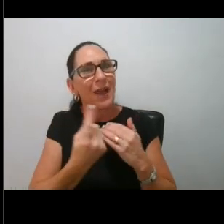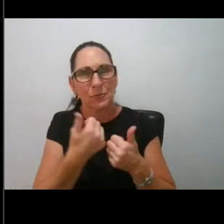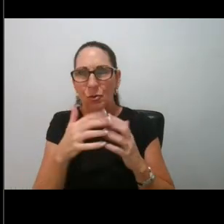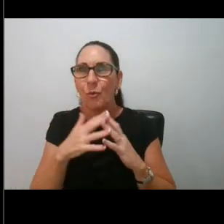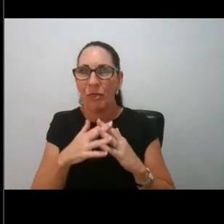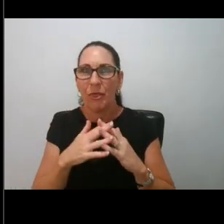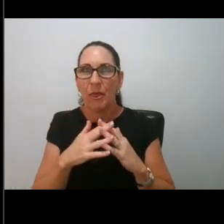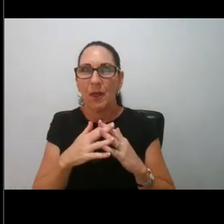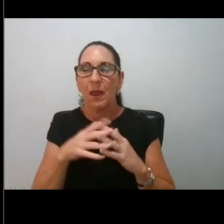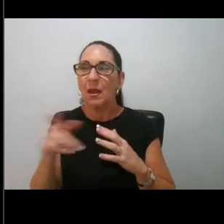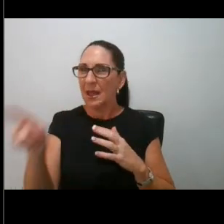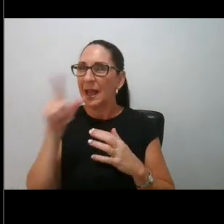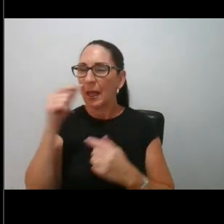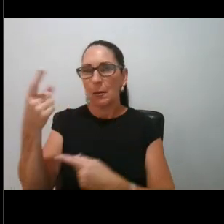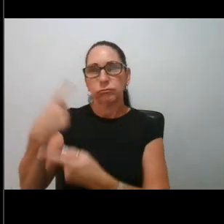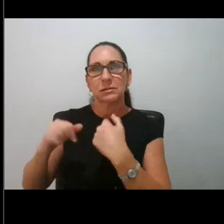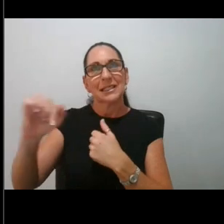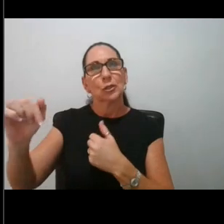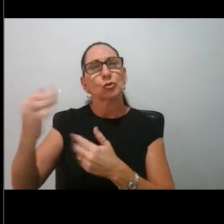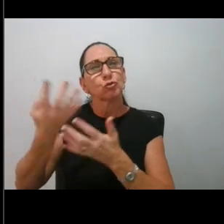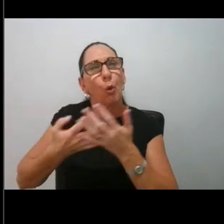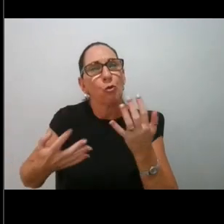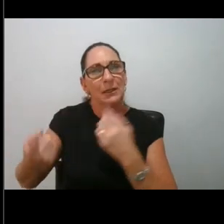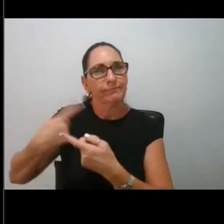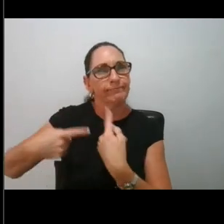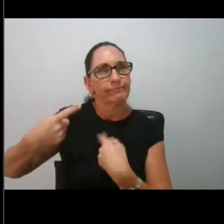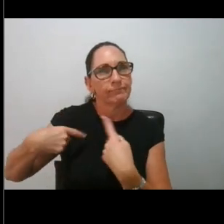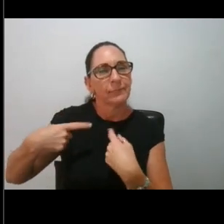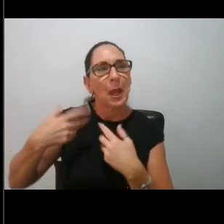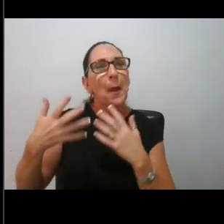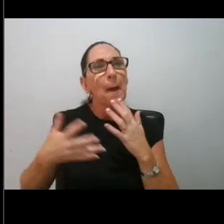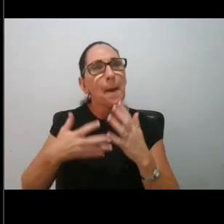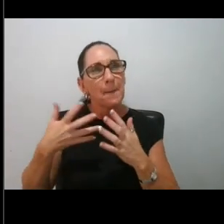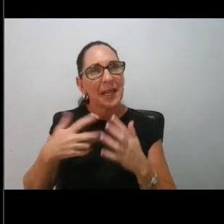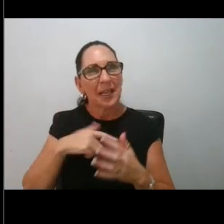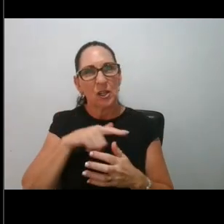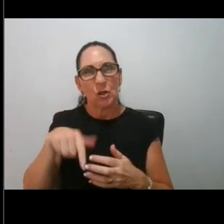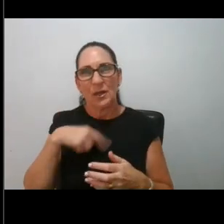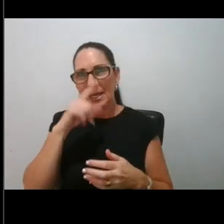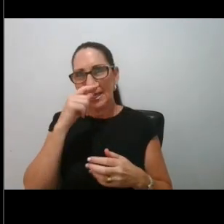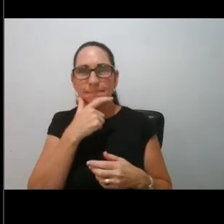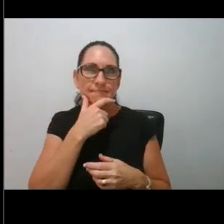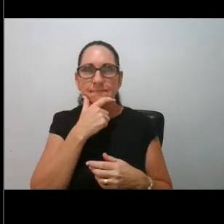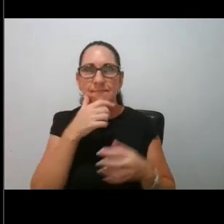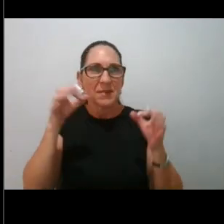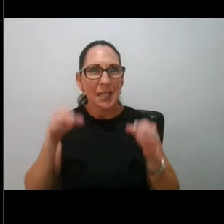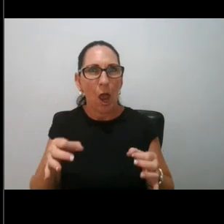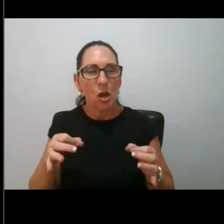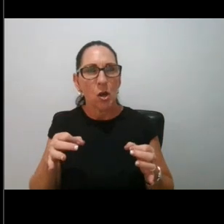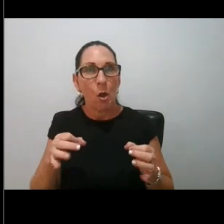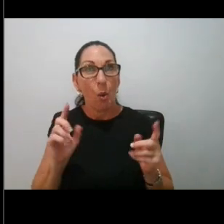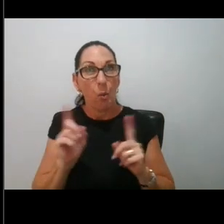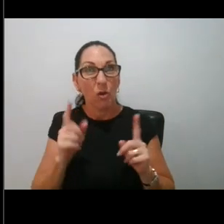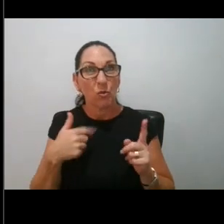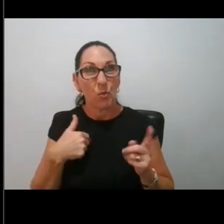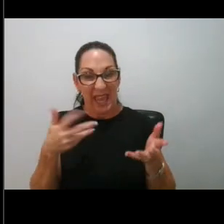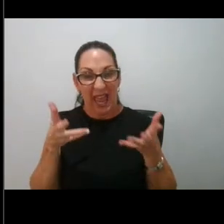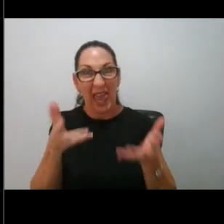their story and the opportunity to really determine what is or isn't discussed. And this is one area where we know